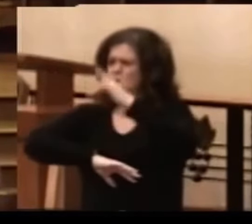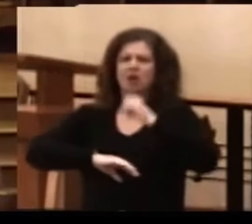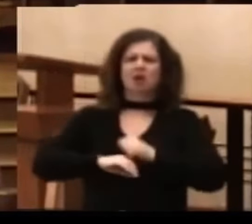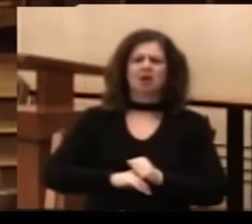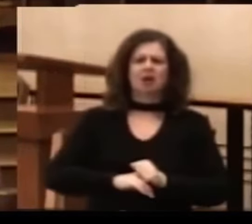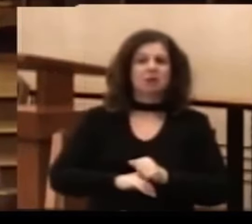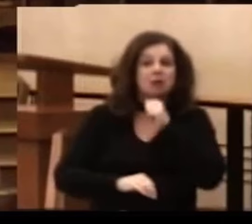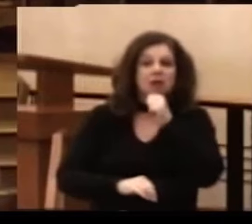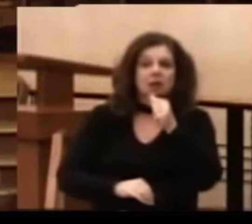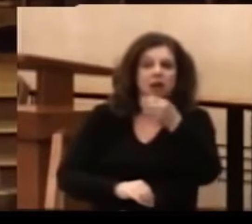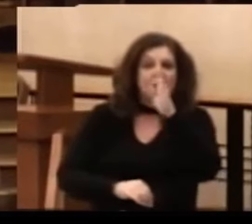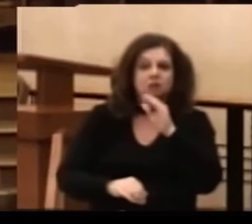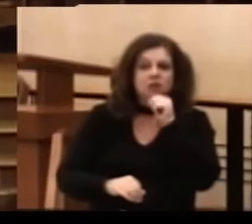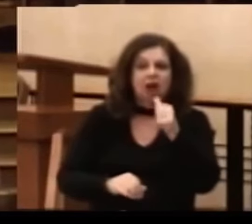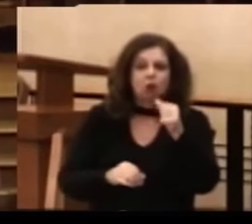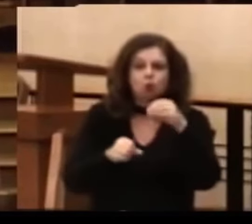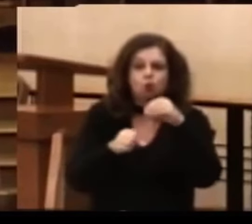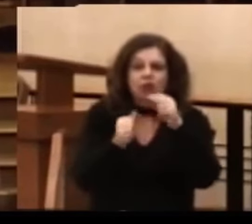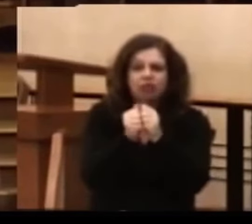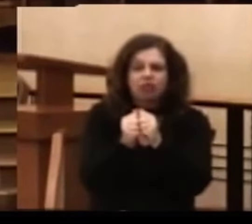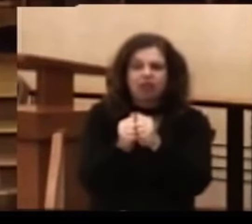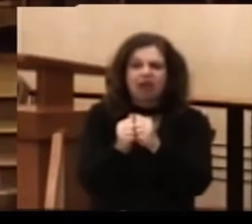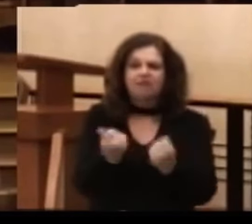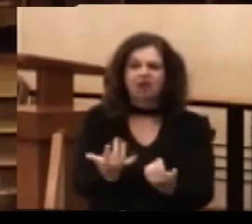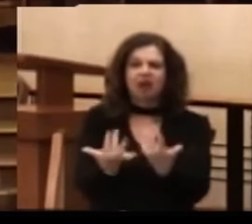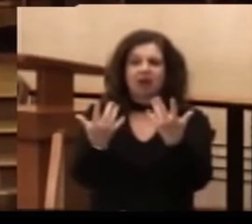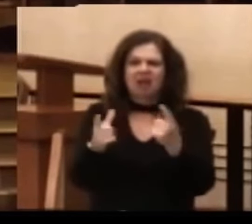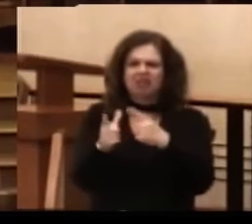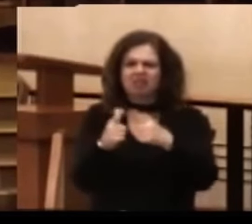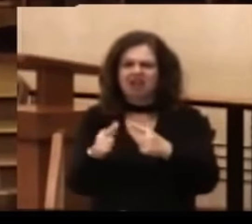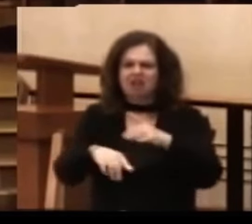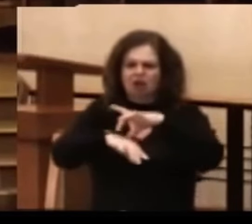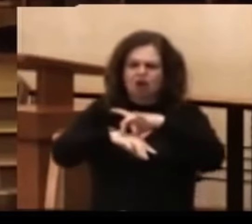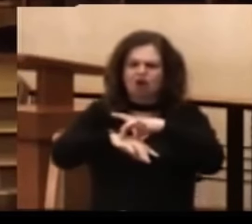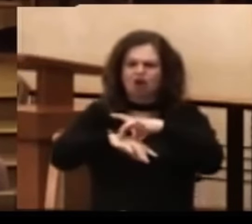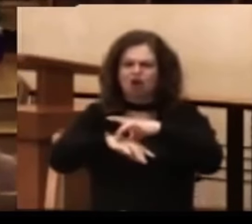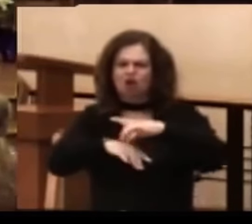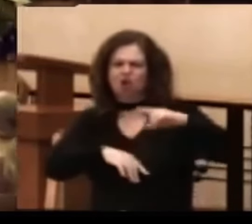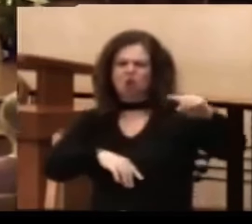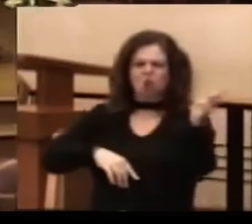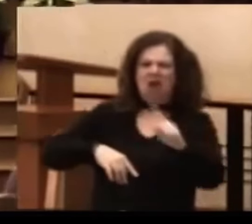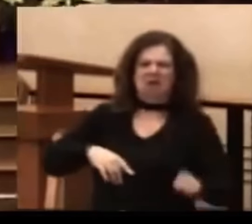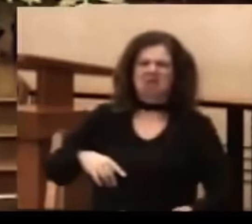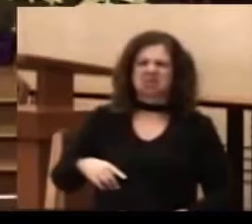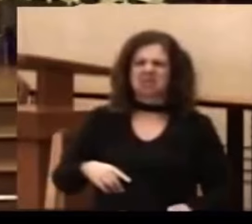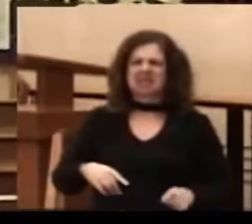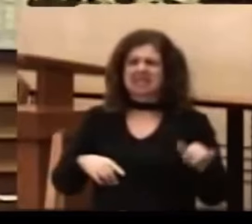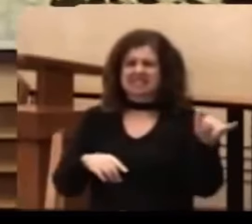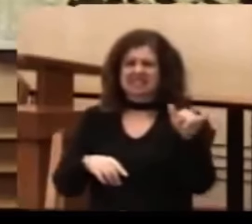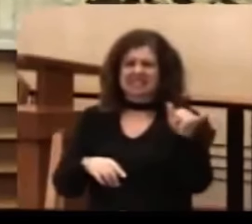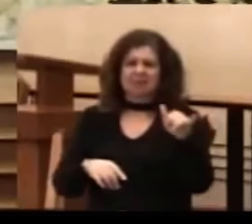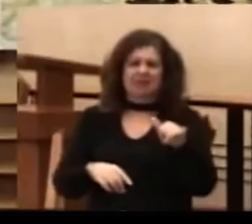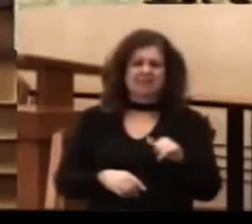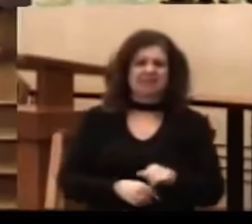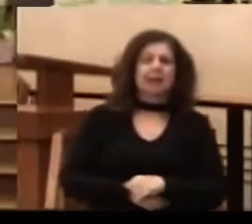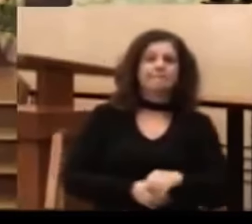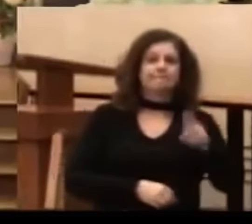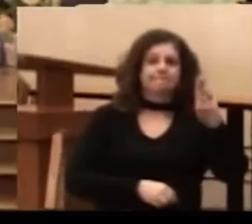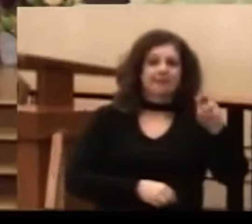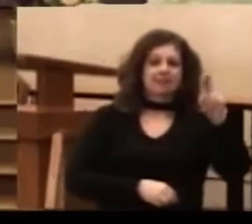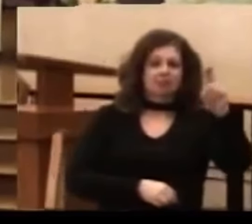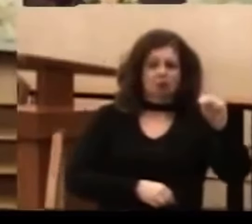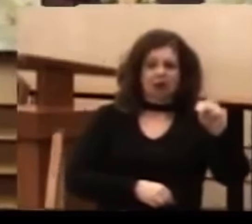fire. And then a great earthquake, like the Minnesota Vikings hunting down Aaron Rodgers in